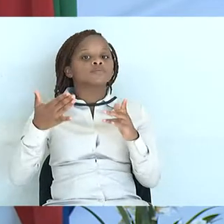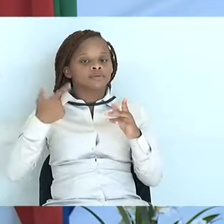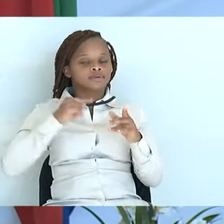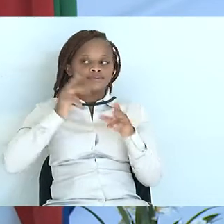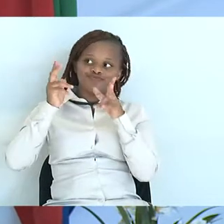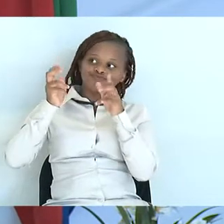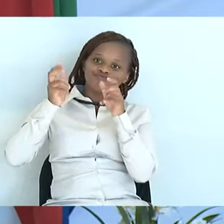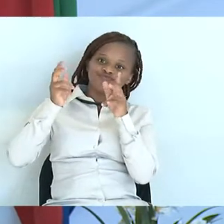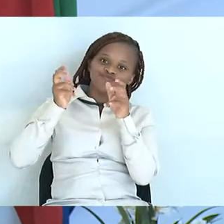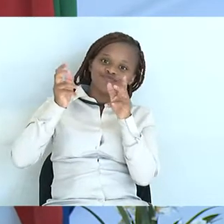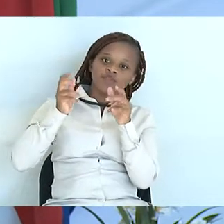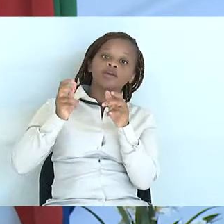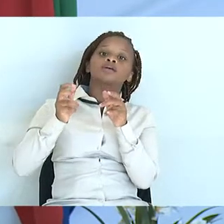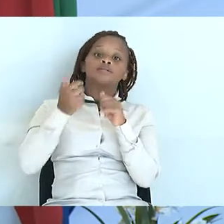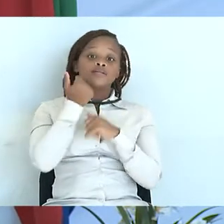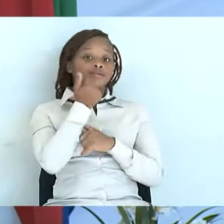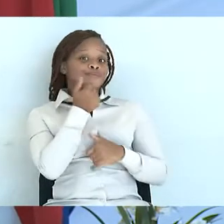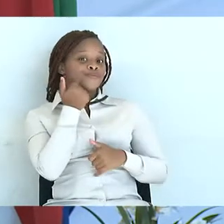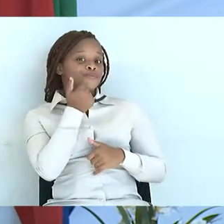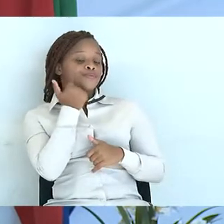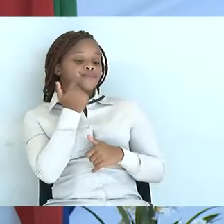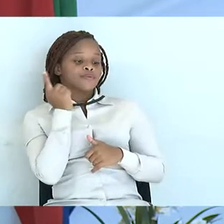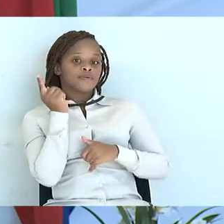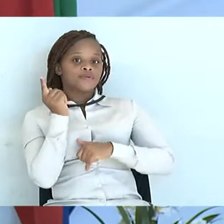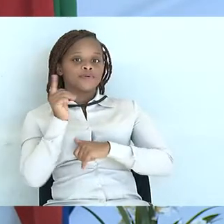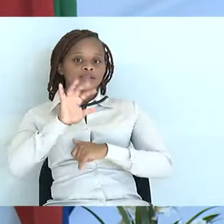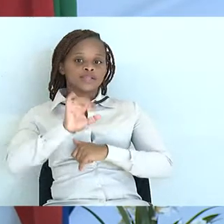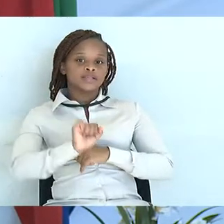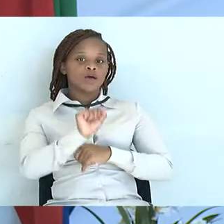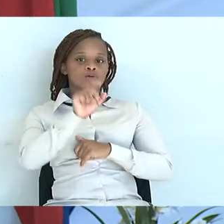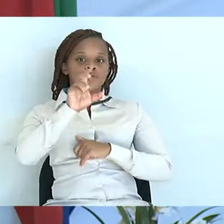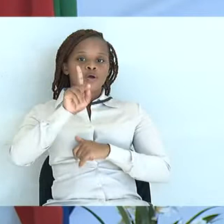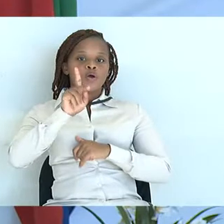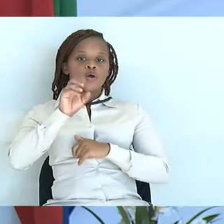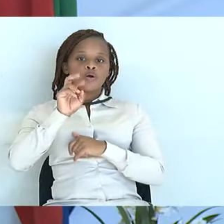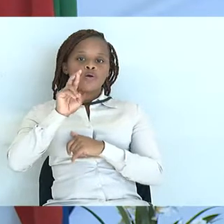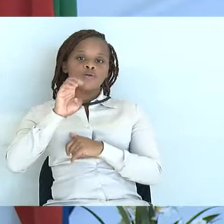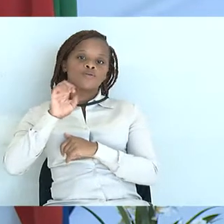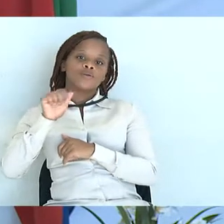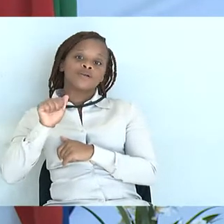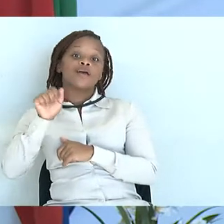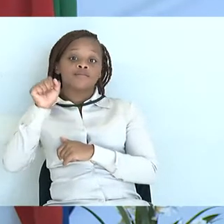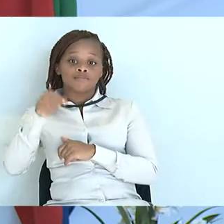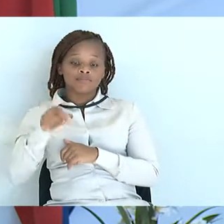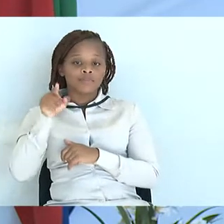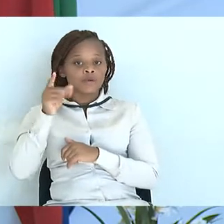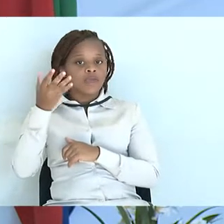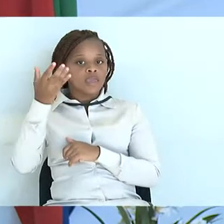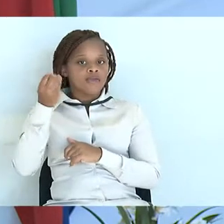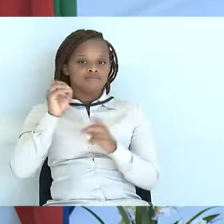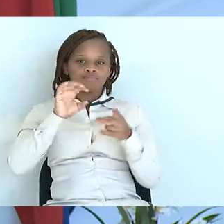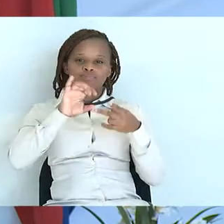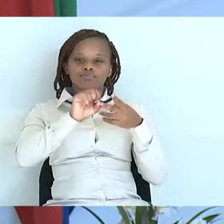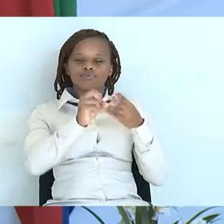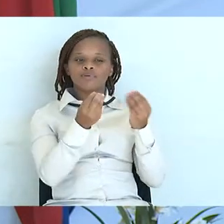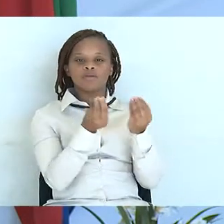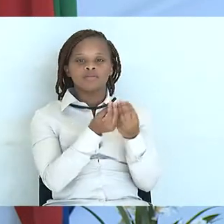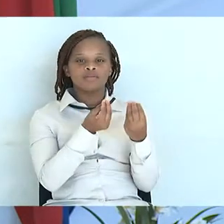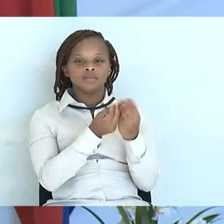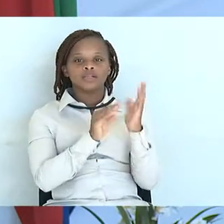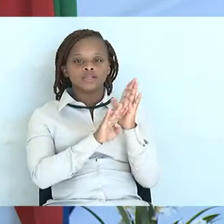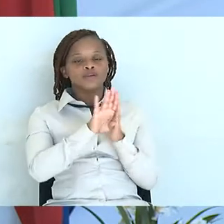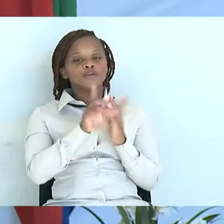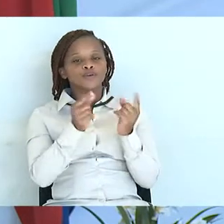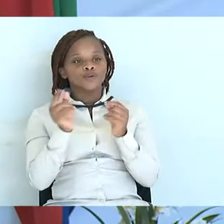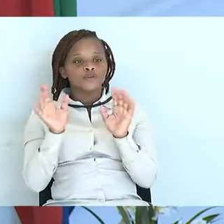South Korea before was not a big economy, was actually at the same level as ourselves. But